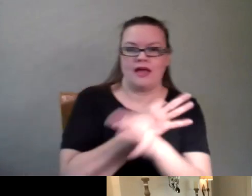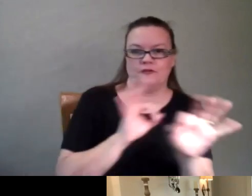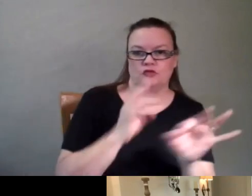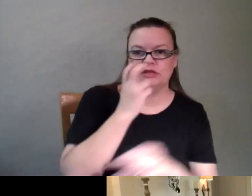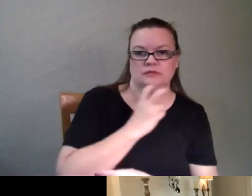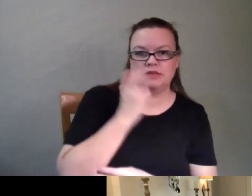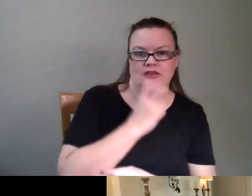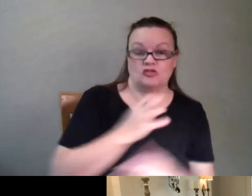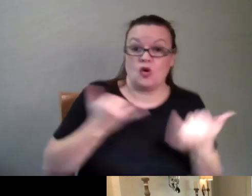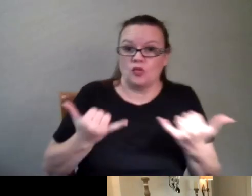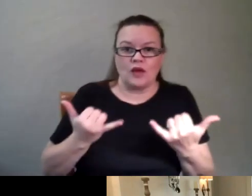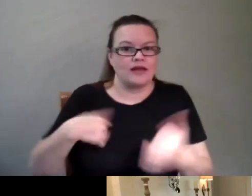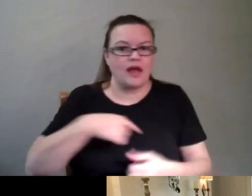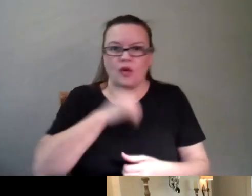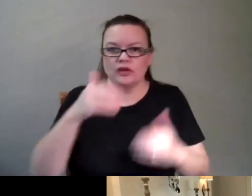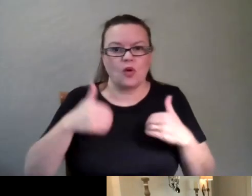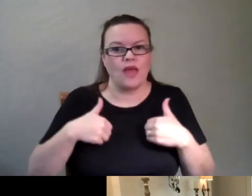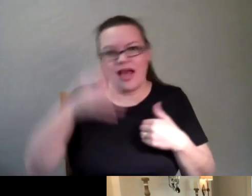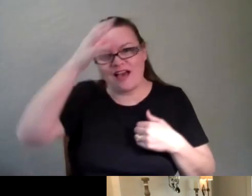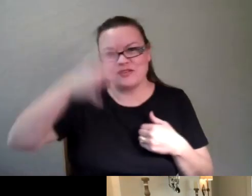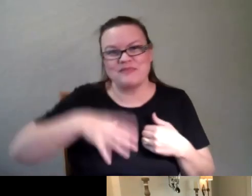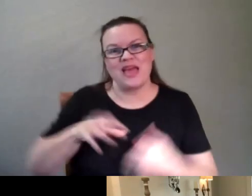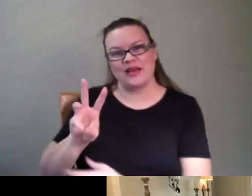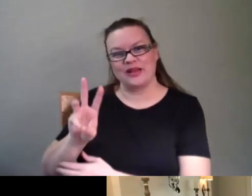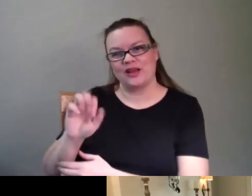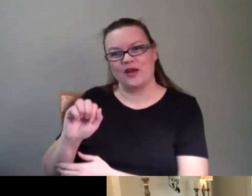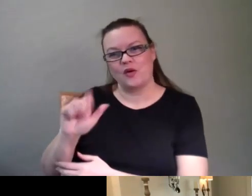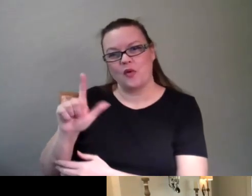Cronkite providing a fact-based